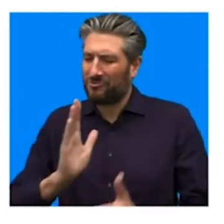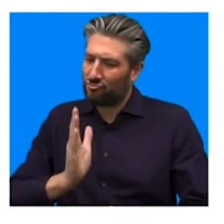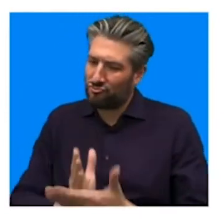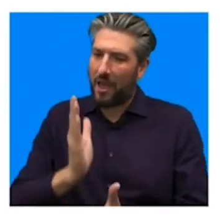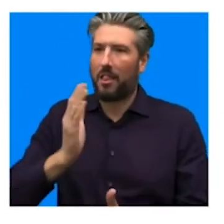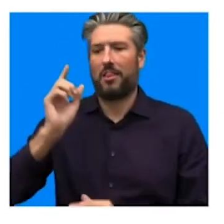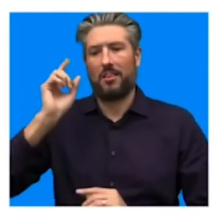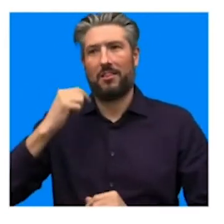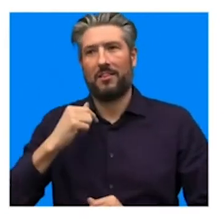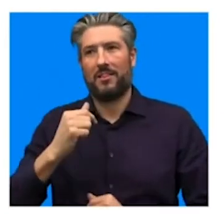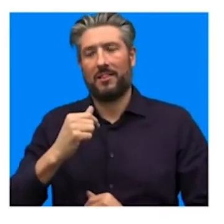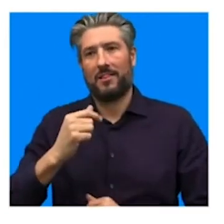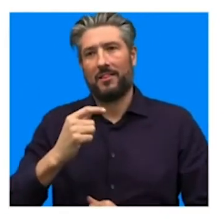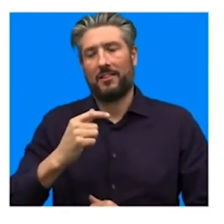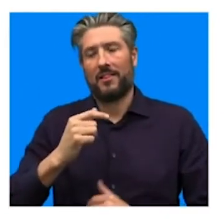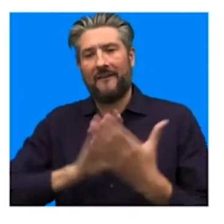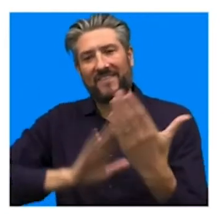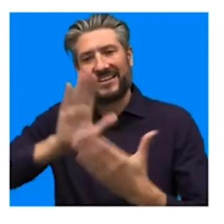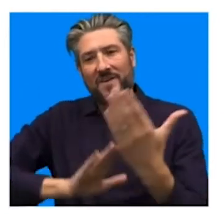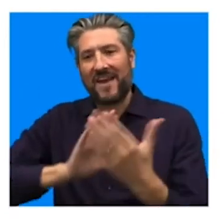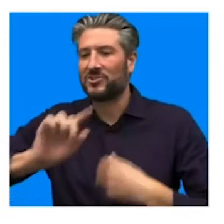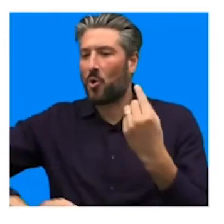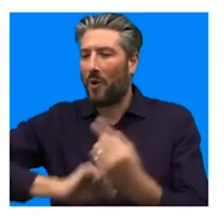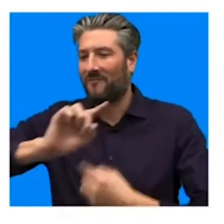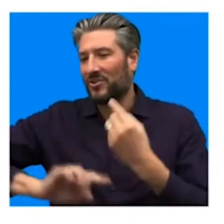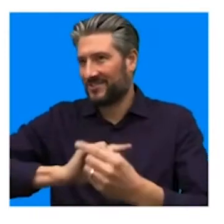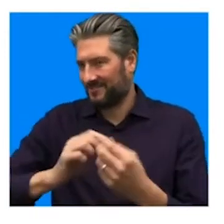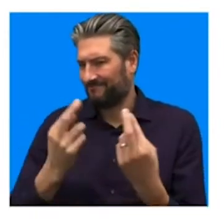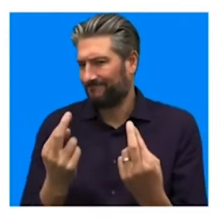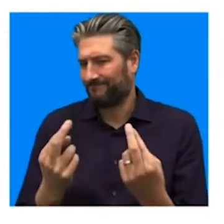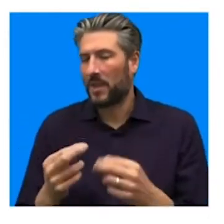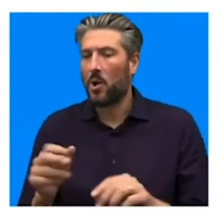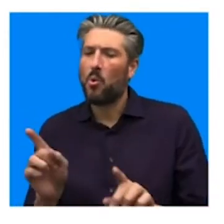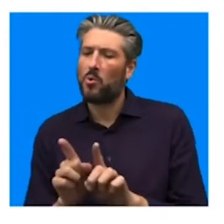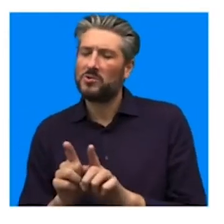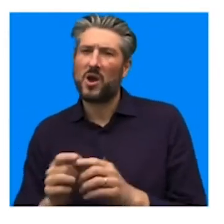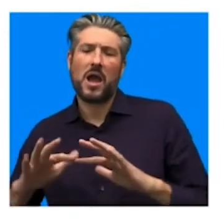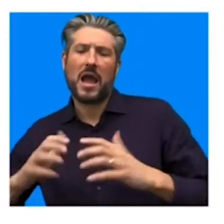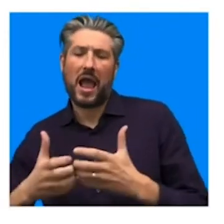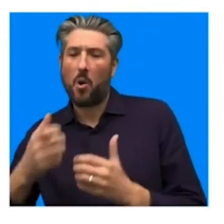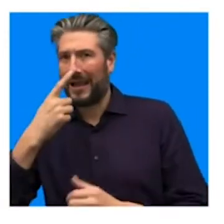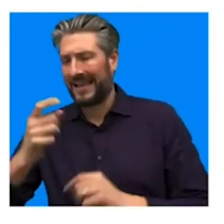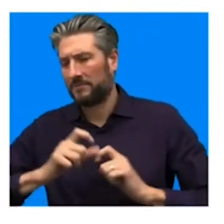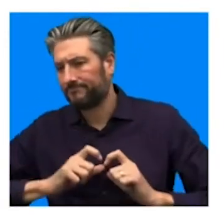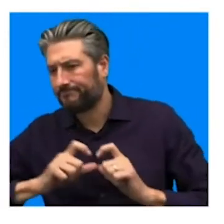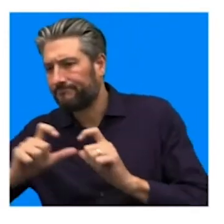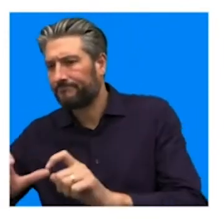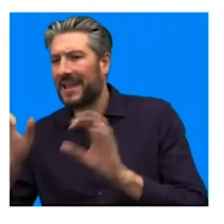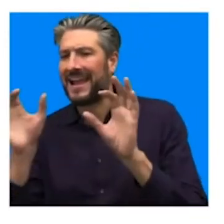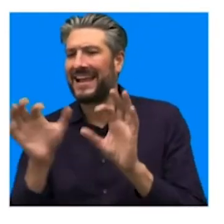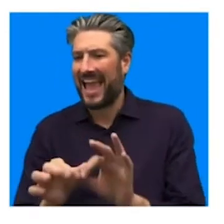connection. We cannot eliminate that. Number two, we have to figure out how do we continuously engage these Africans who are in different